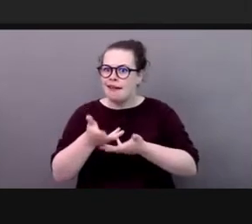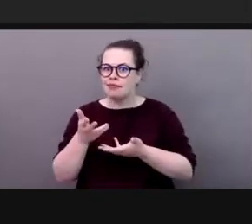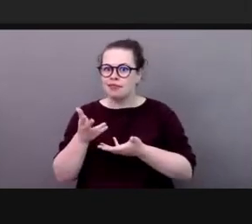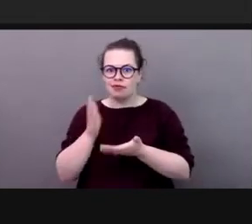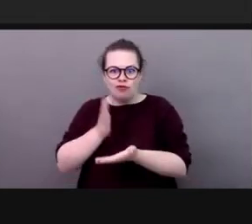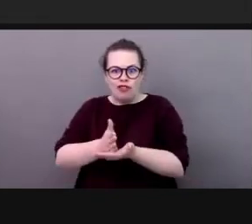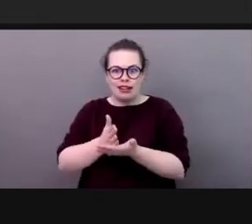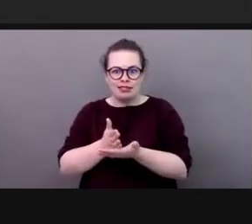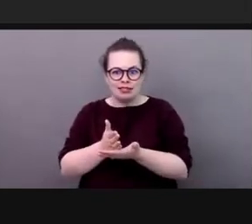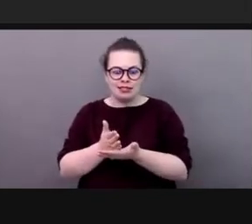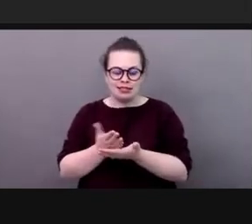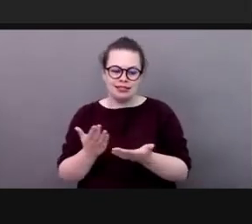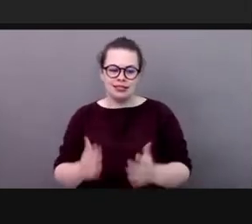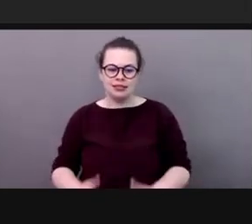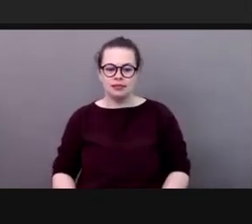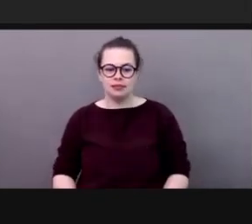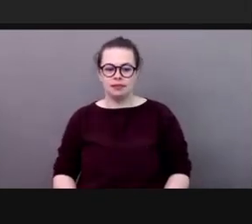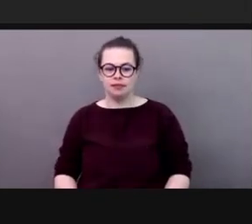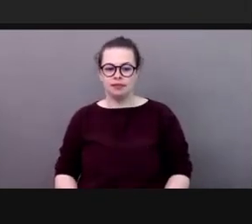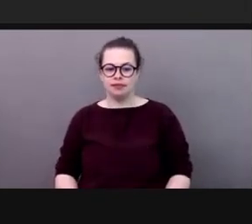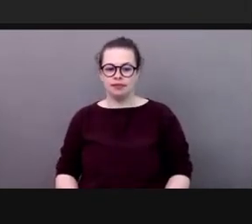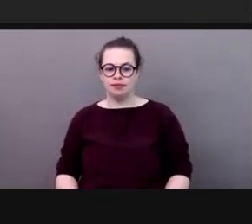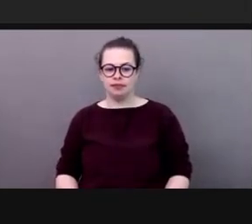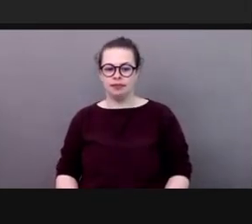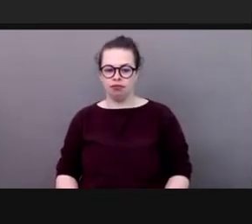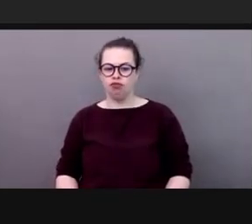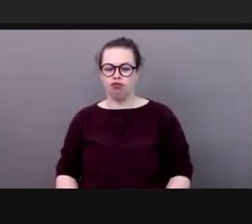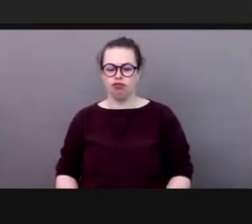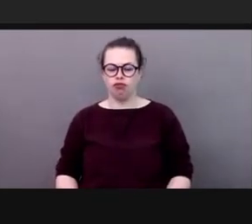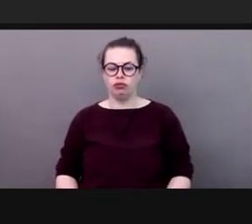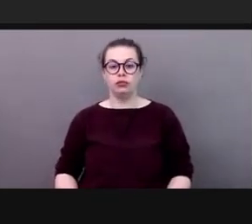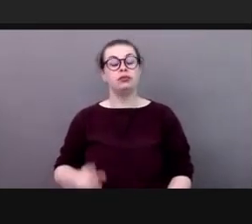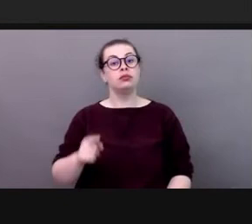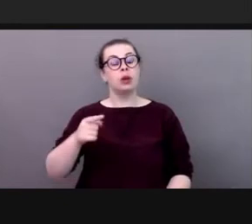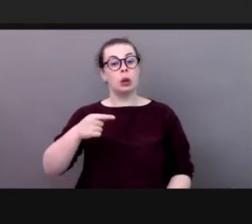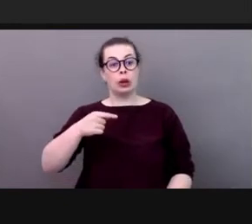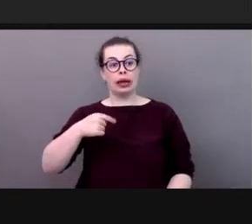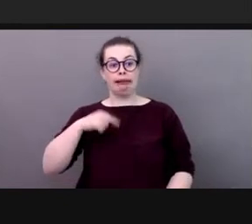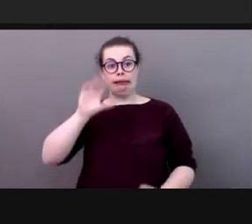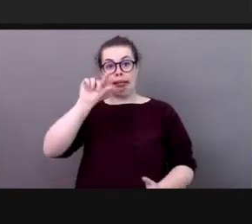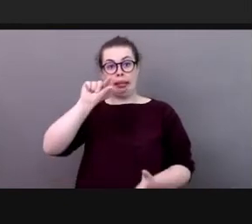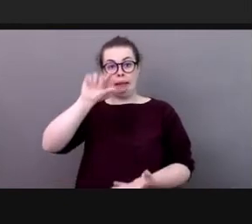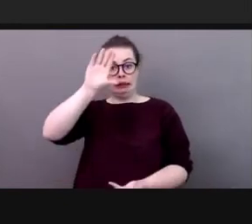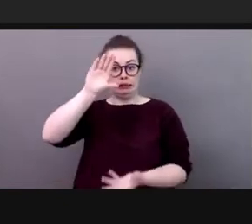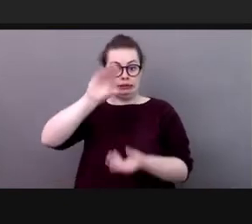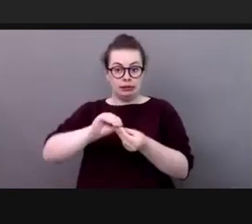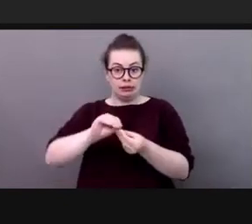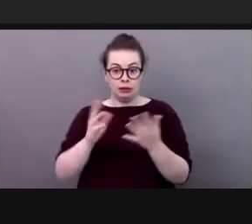maybe we want to say that we find it difficult to change things